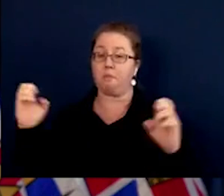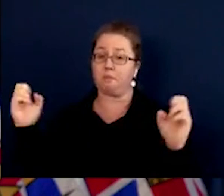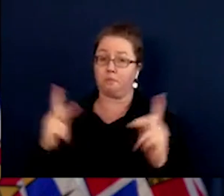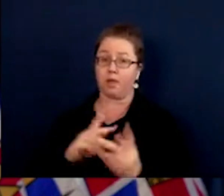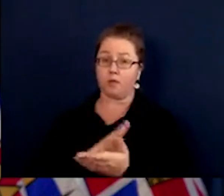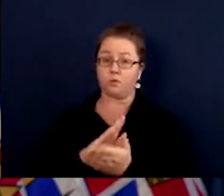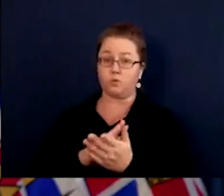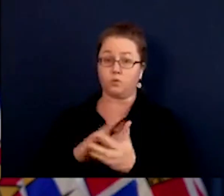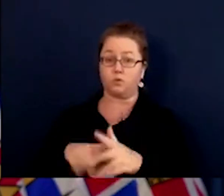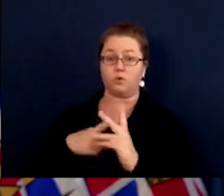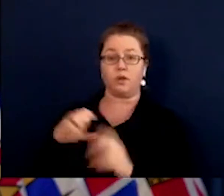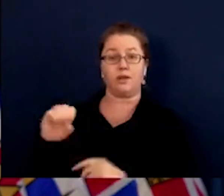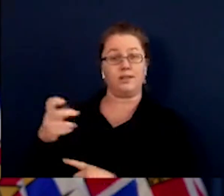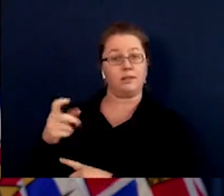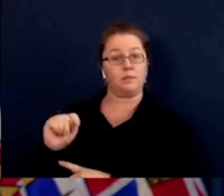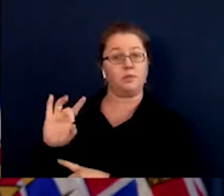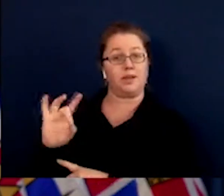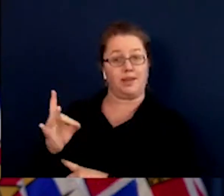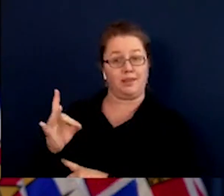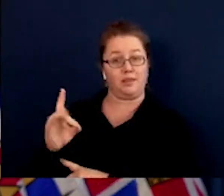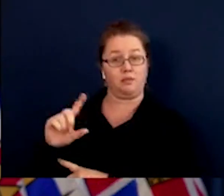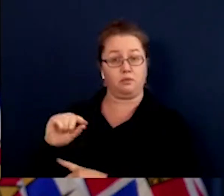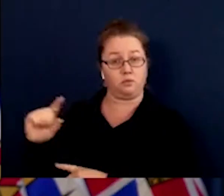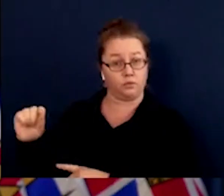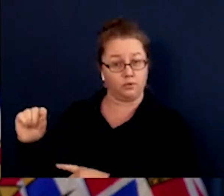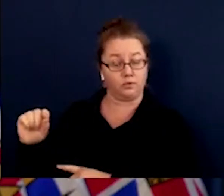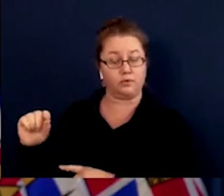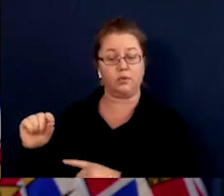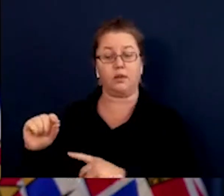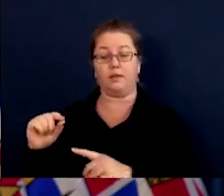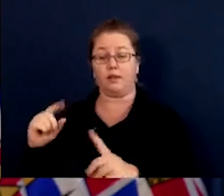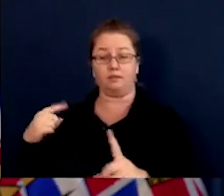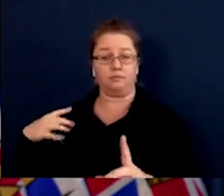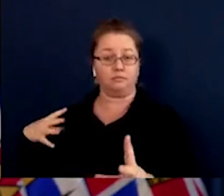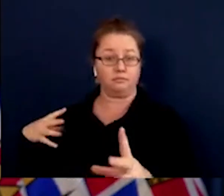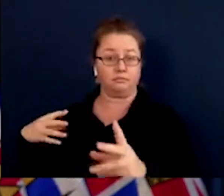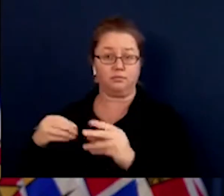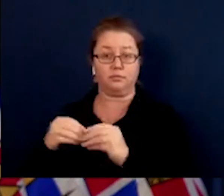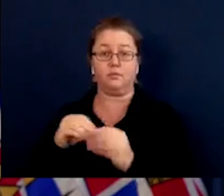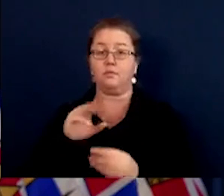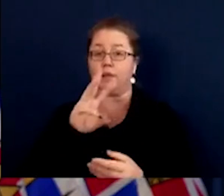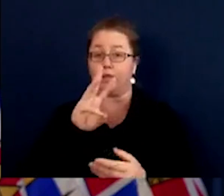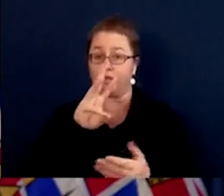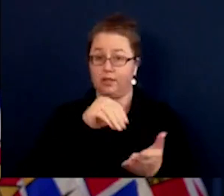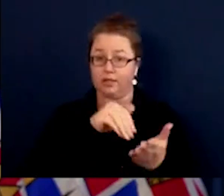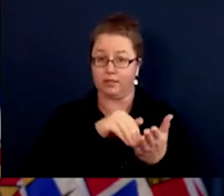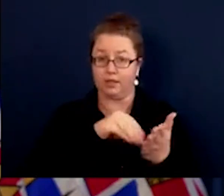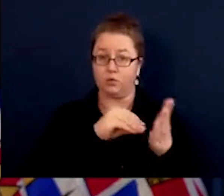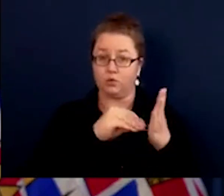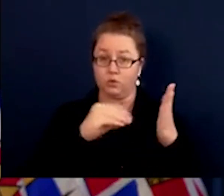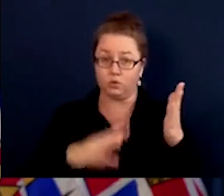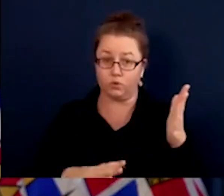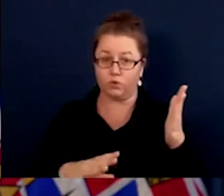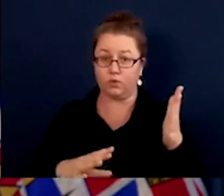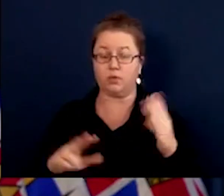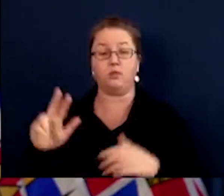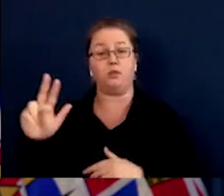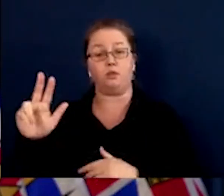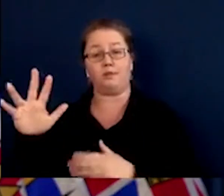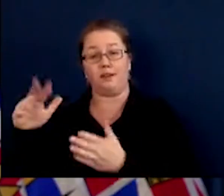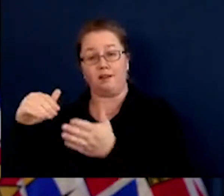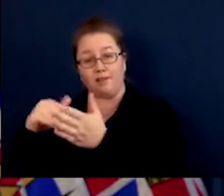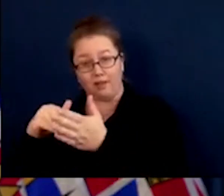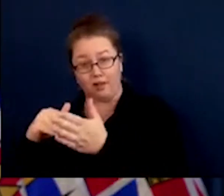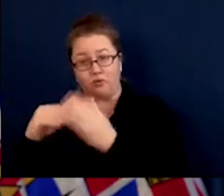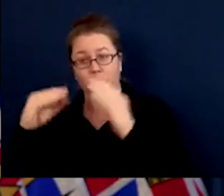on September 8th. And of the over 600,000 children and 35,000 teachers